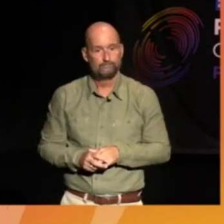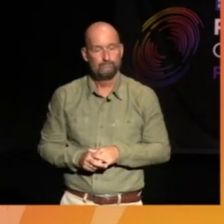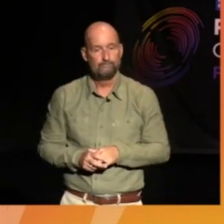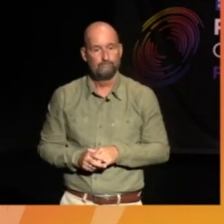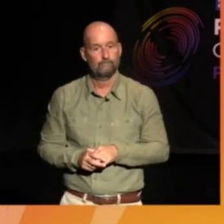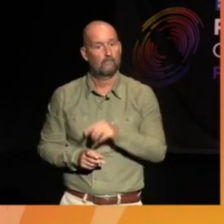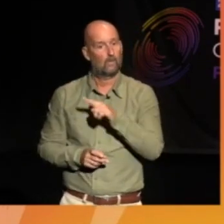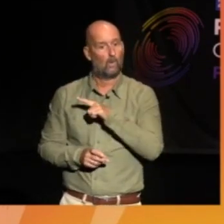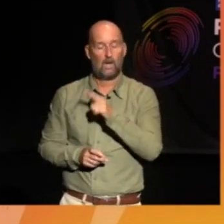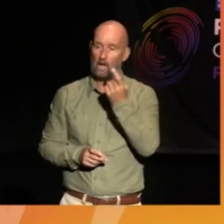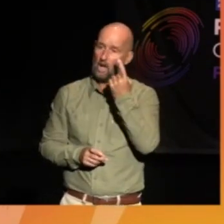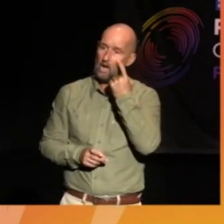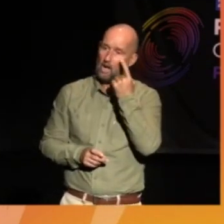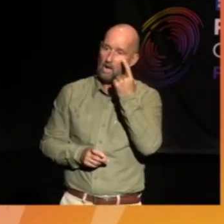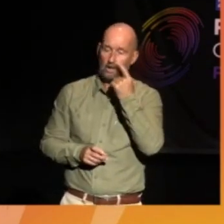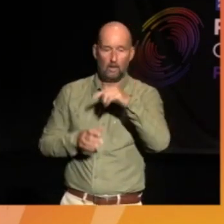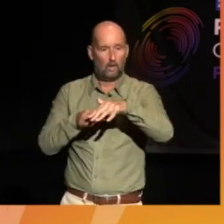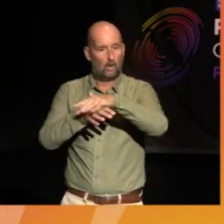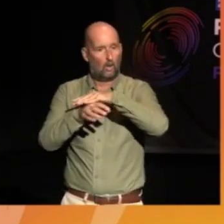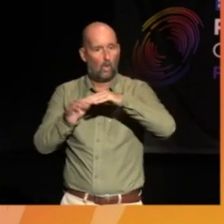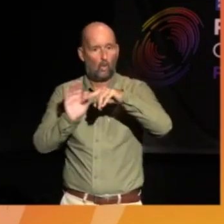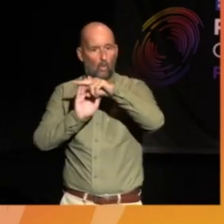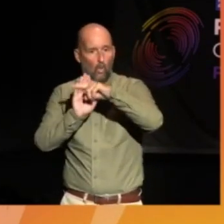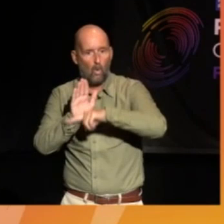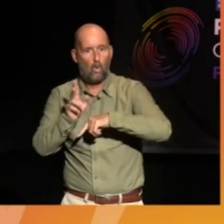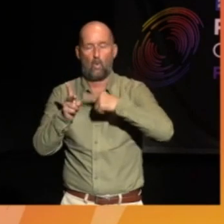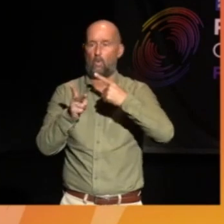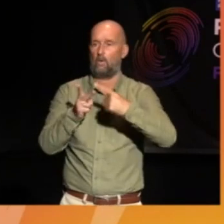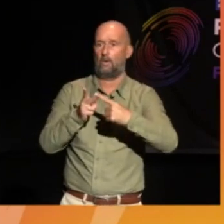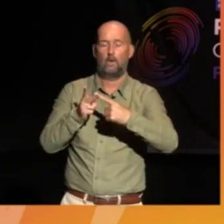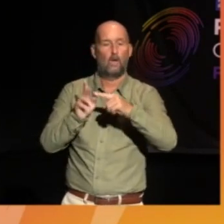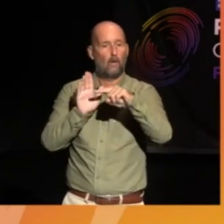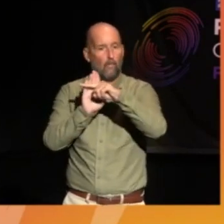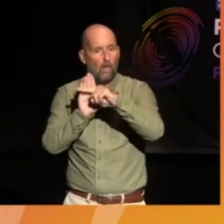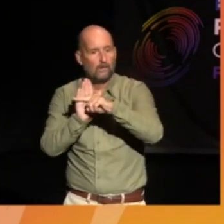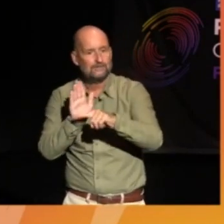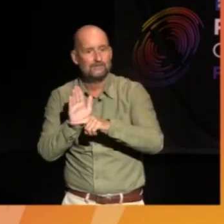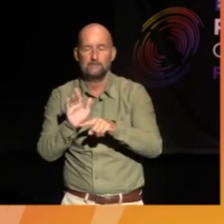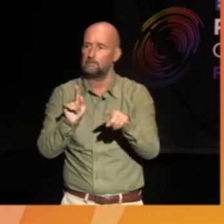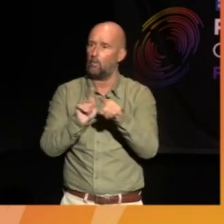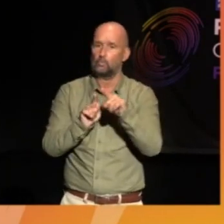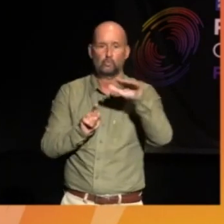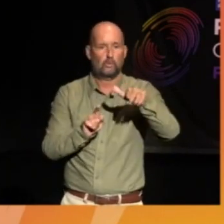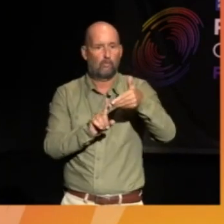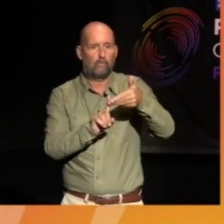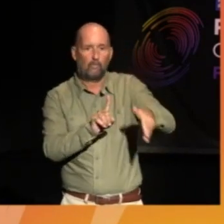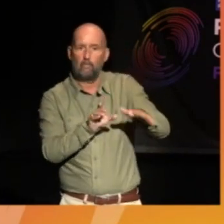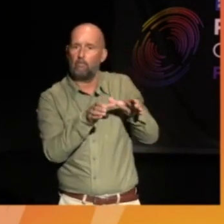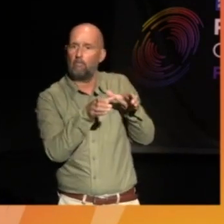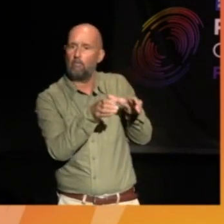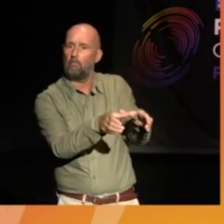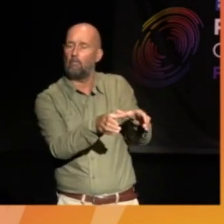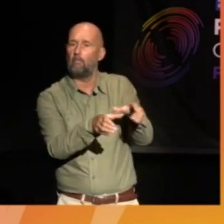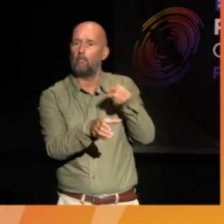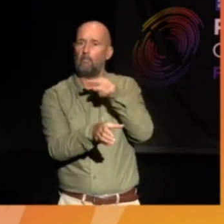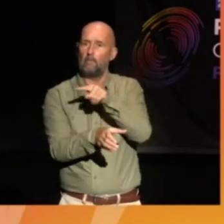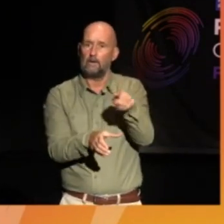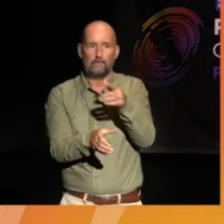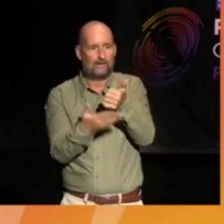and policies? What about the social protection programs for marginalized children who need them